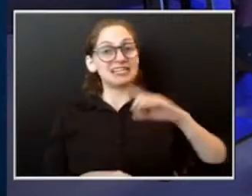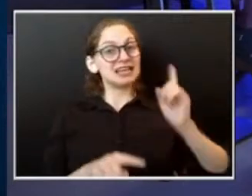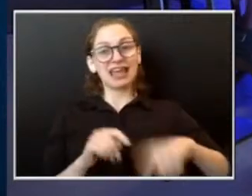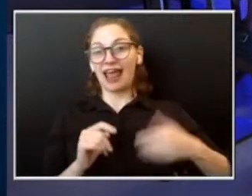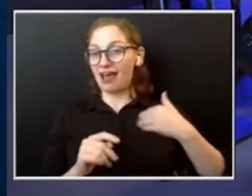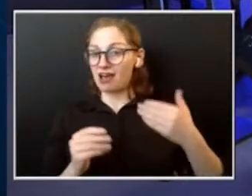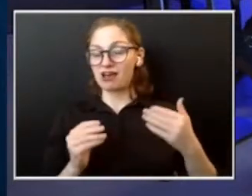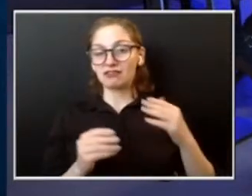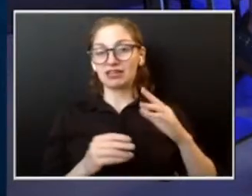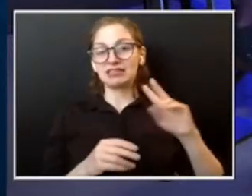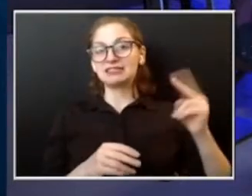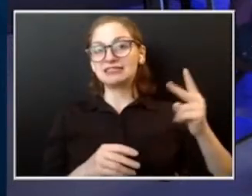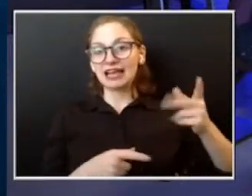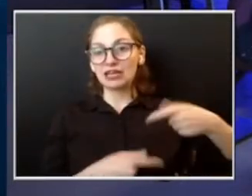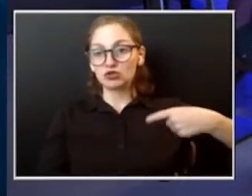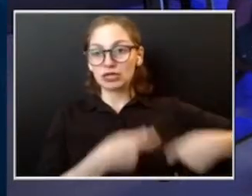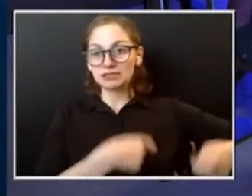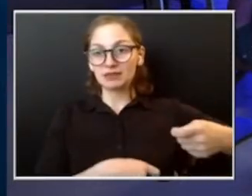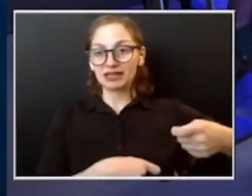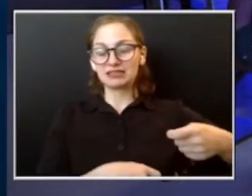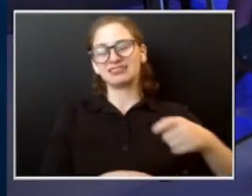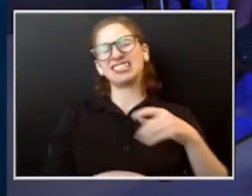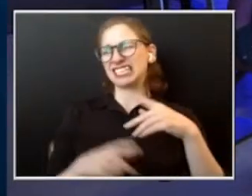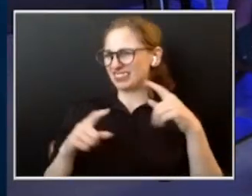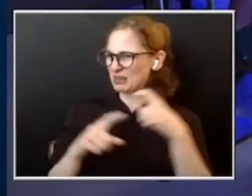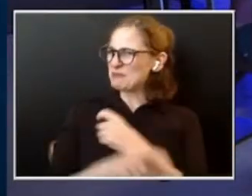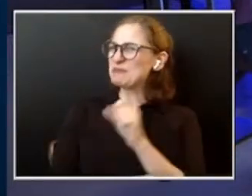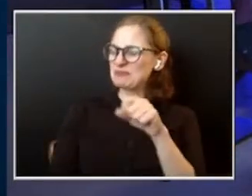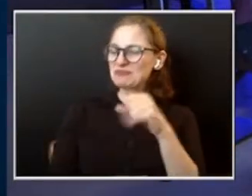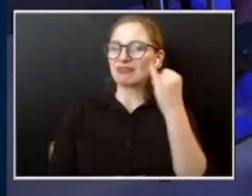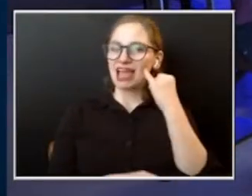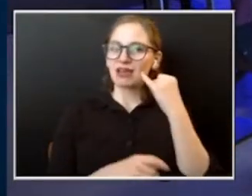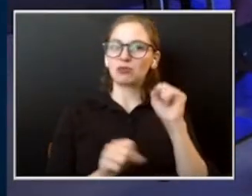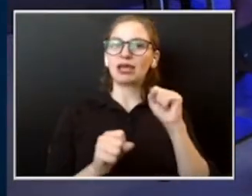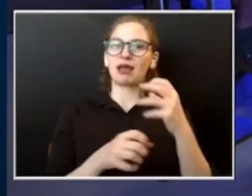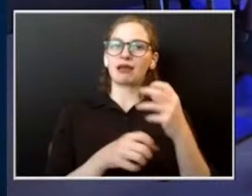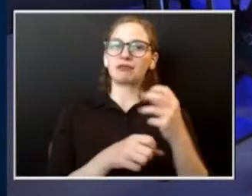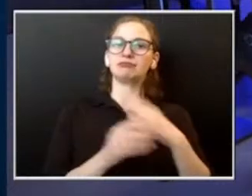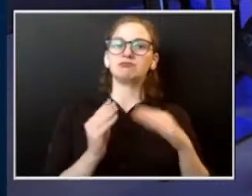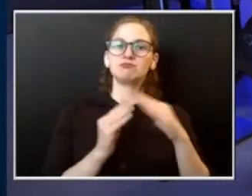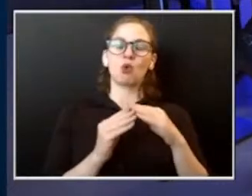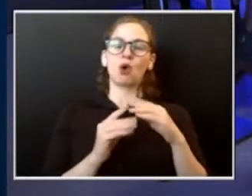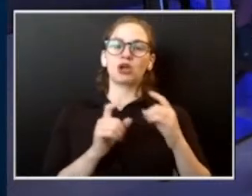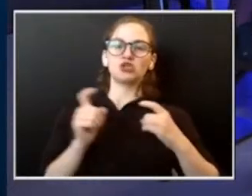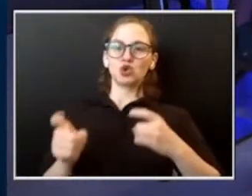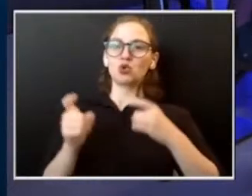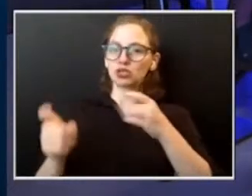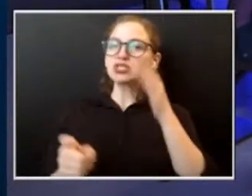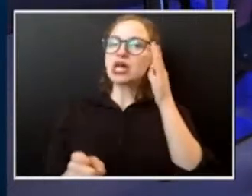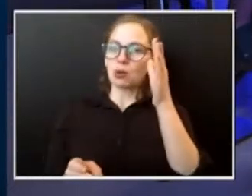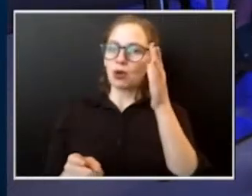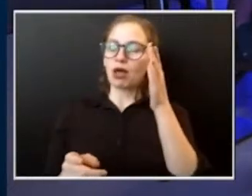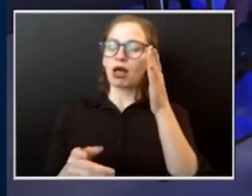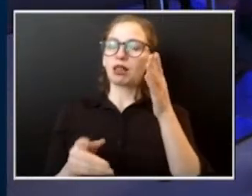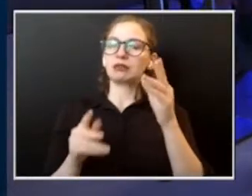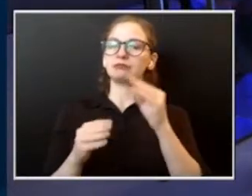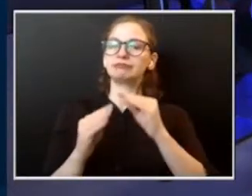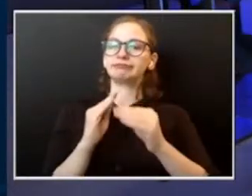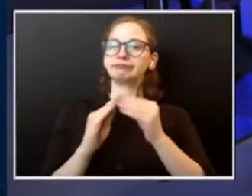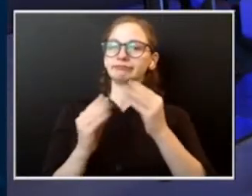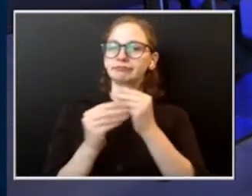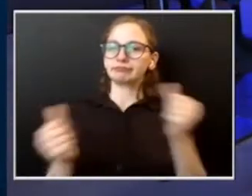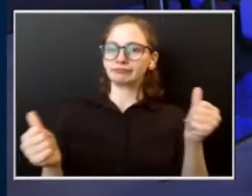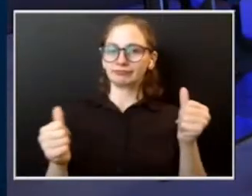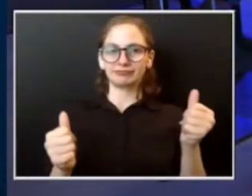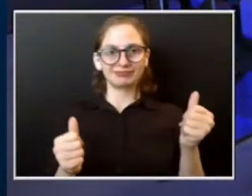get more donors, we can solve a lot of those problems. That's the key. All right, Steve, we just heard about a conversion from a purple to a blue